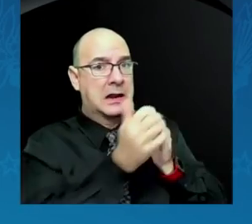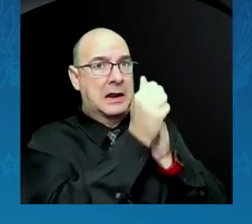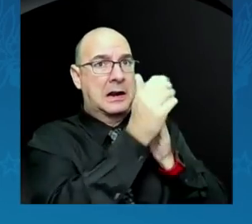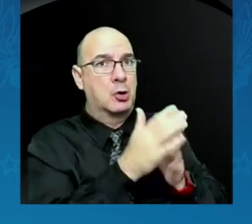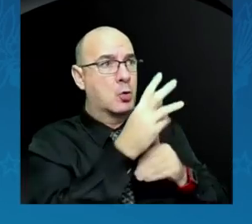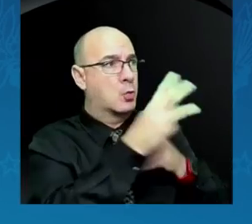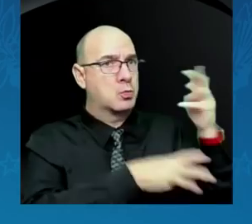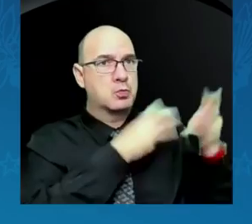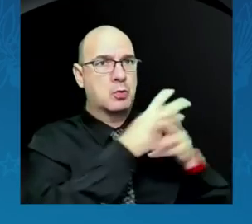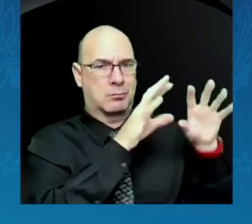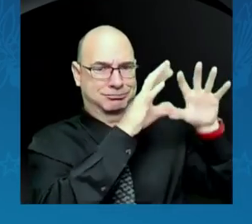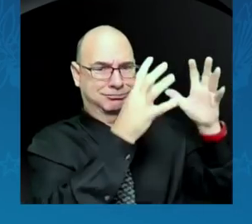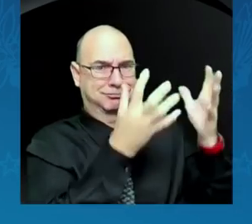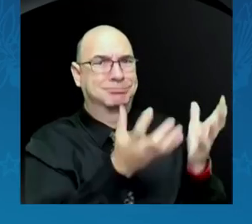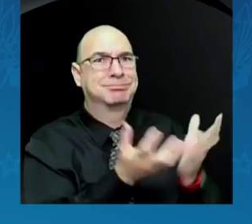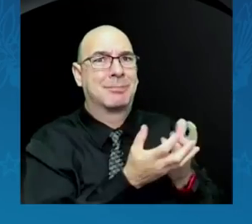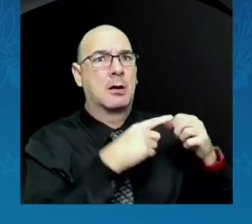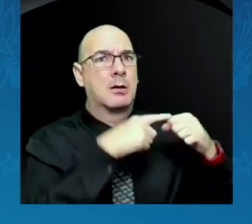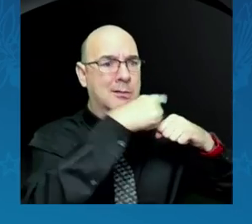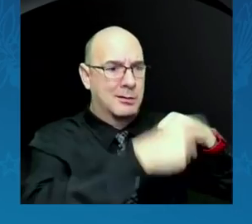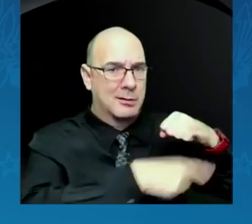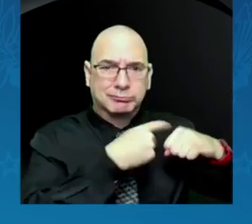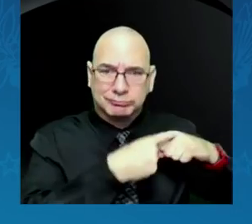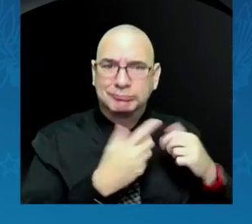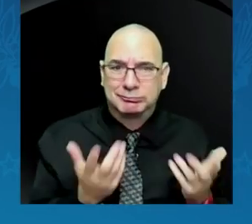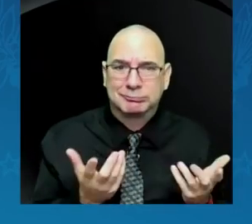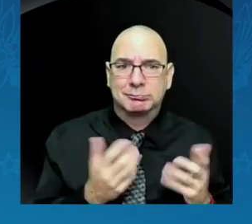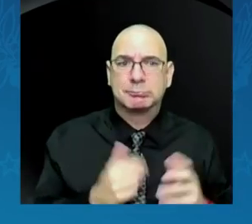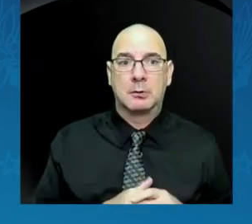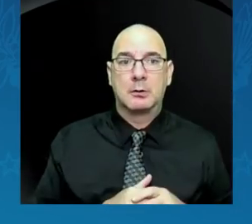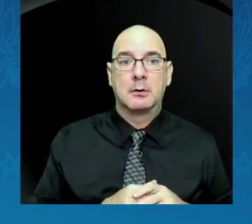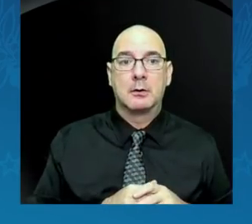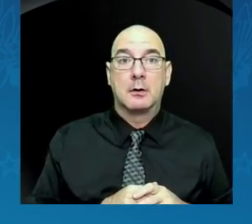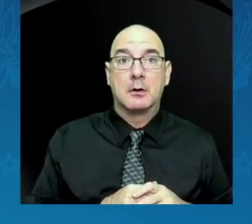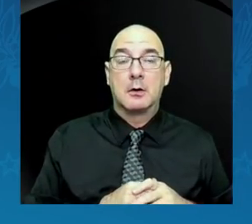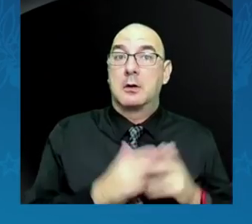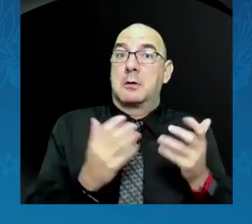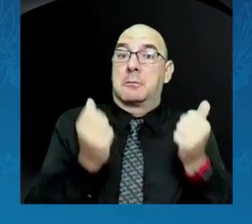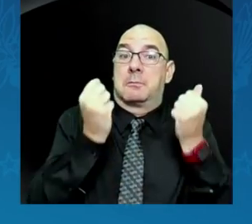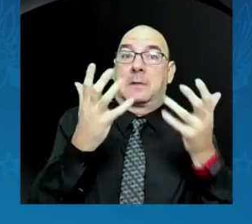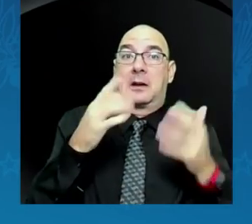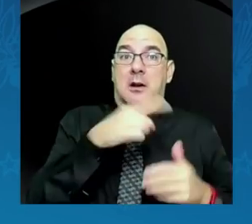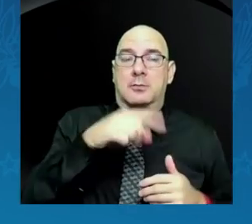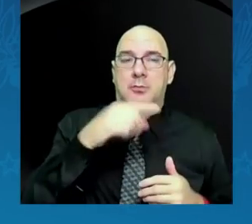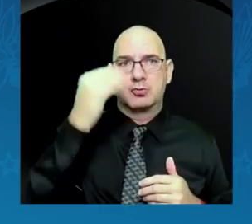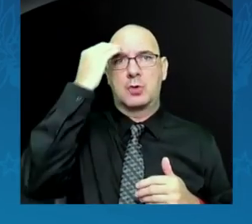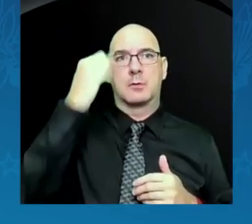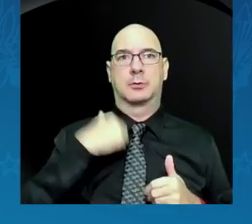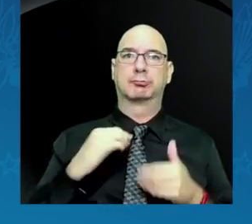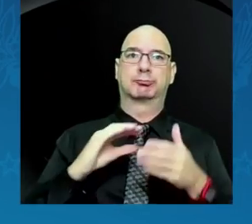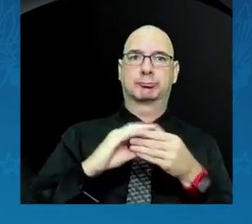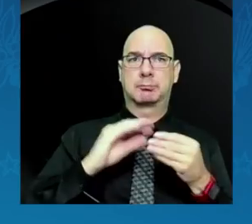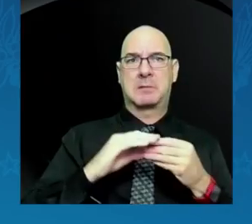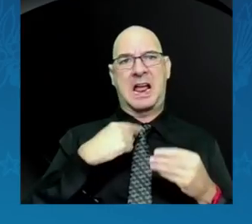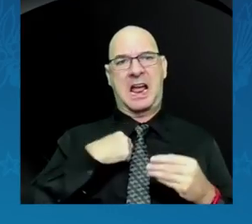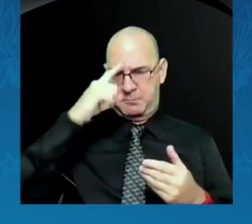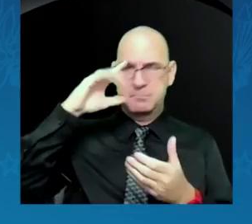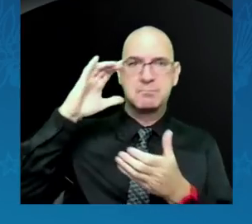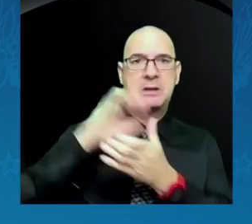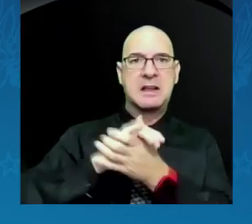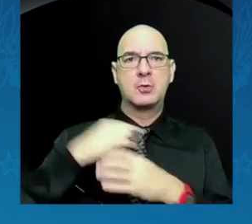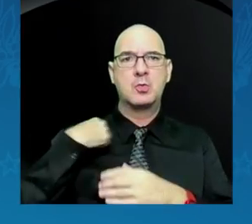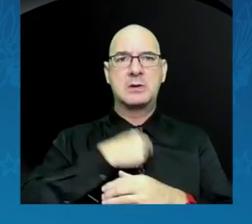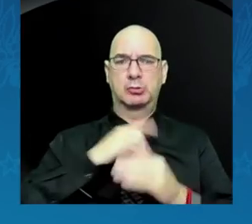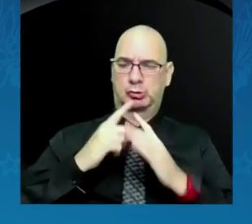I said many times, many of you in the American press have heard me say it, that I do believe we are at the beginning of a new era,